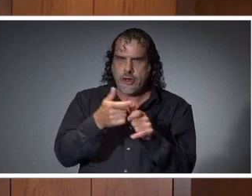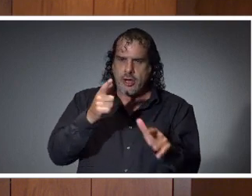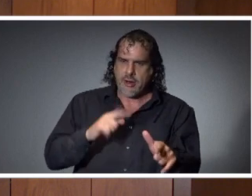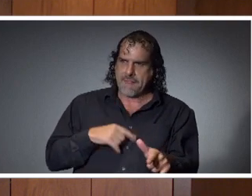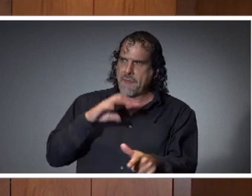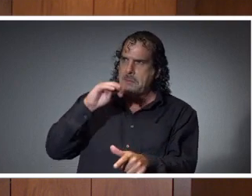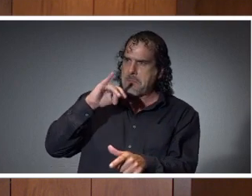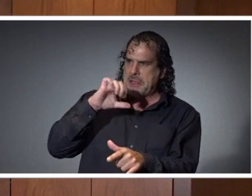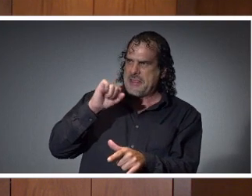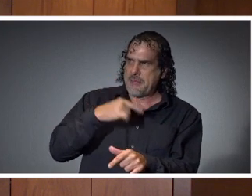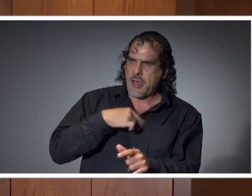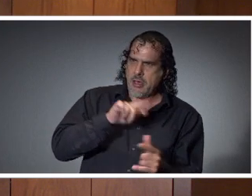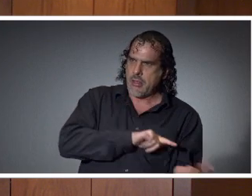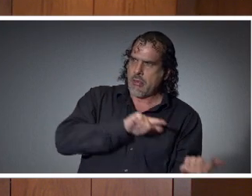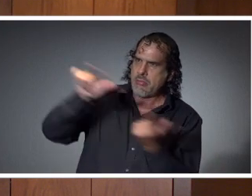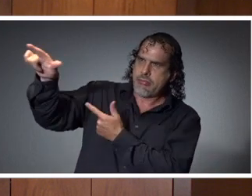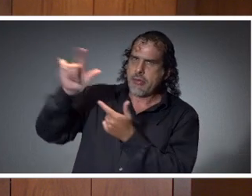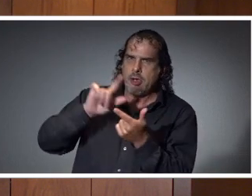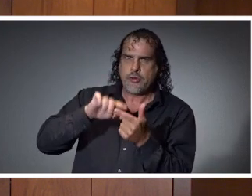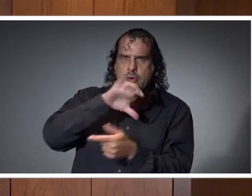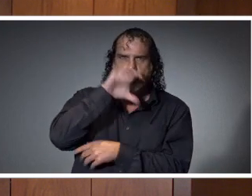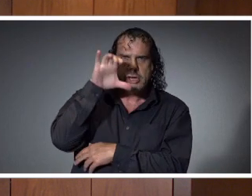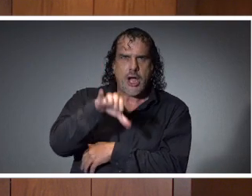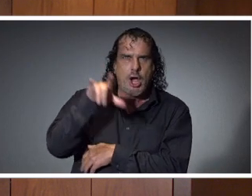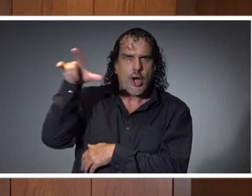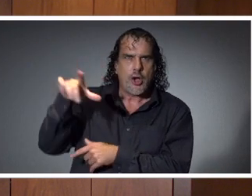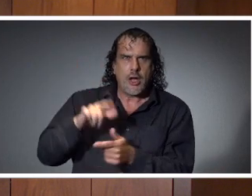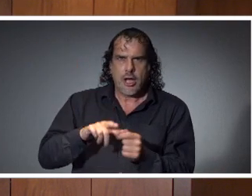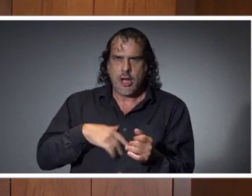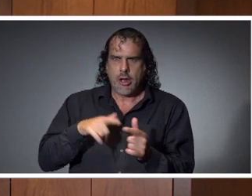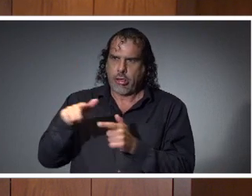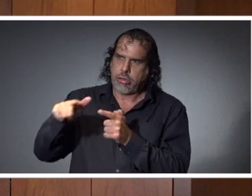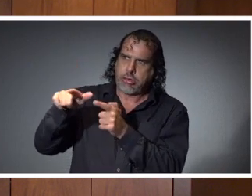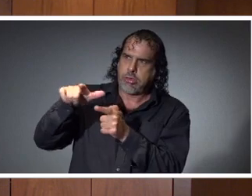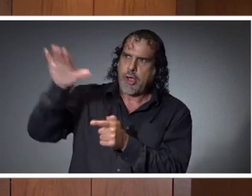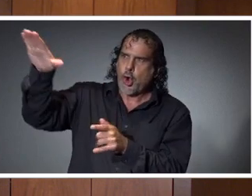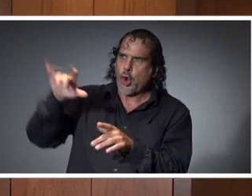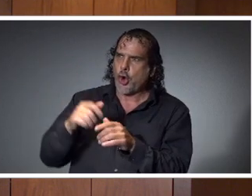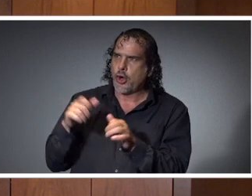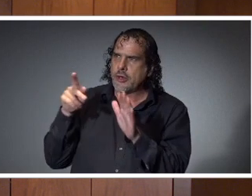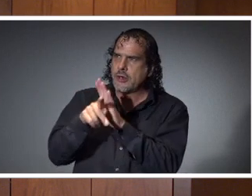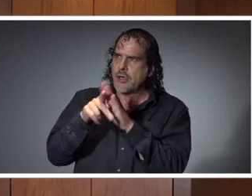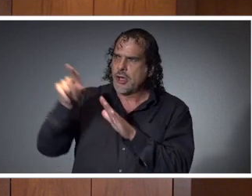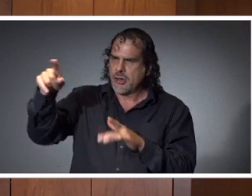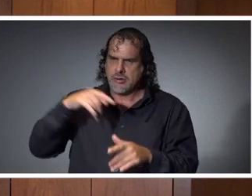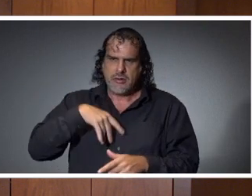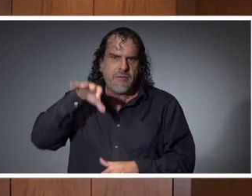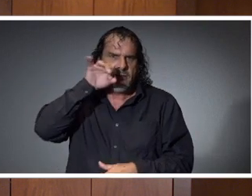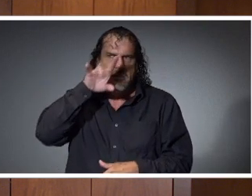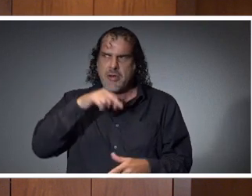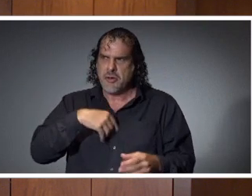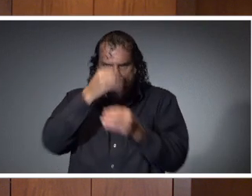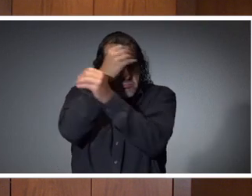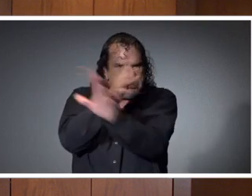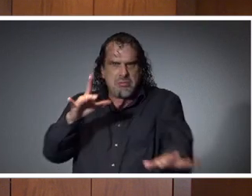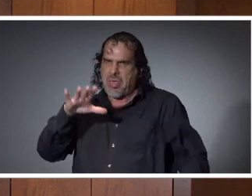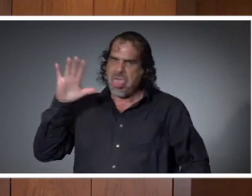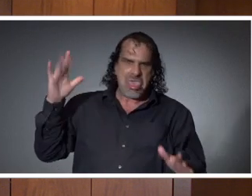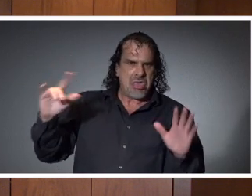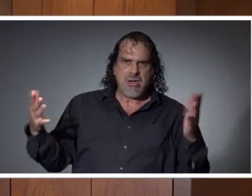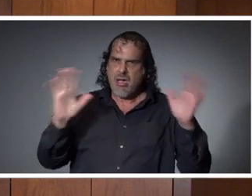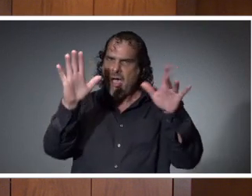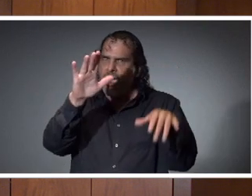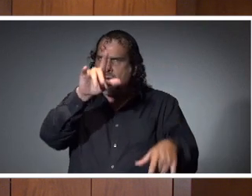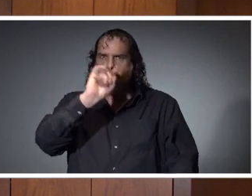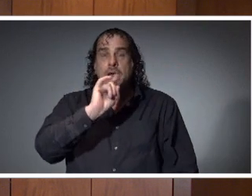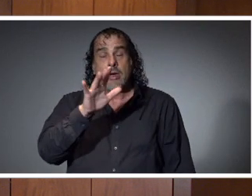being behind a belief that that's led to violent crime? You responded on social media pretty strongly about that. Yeah,